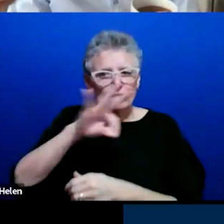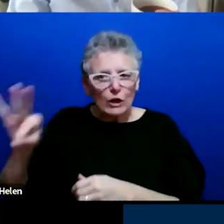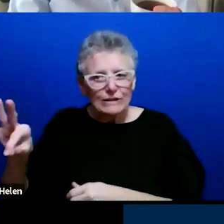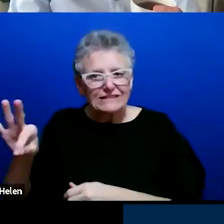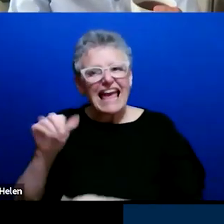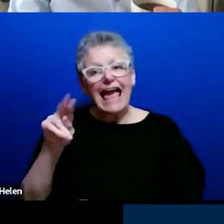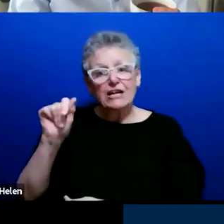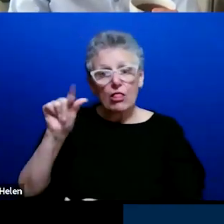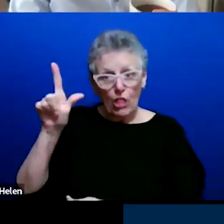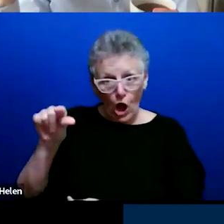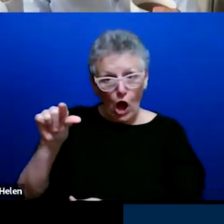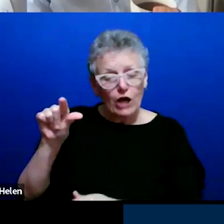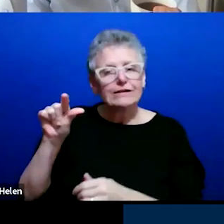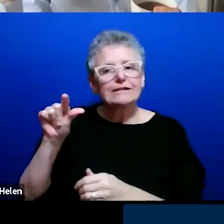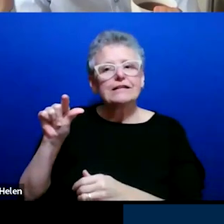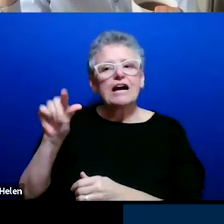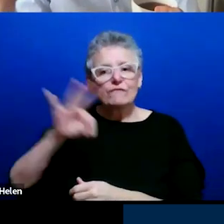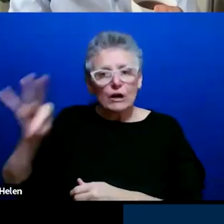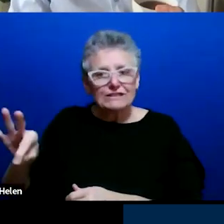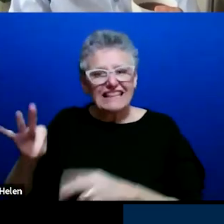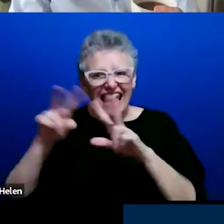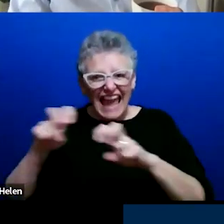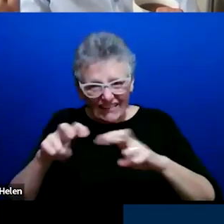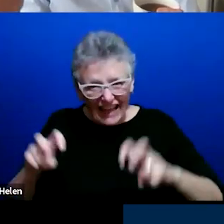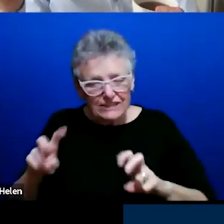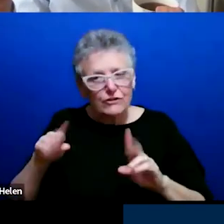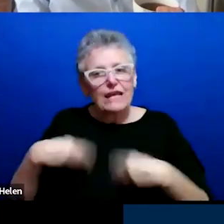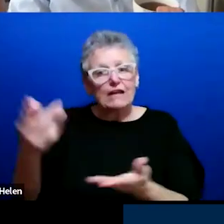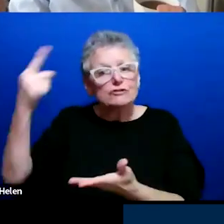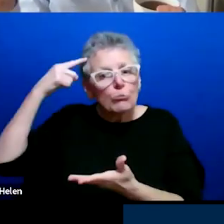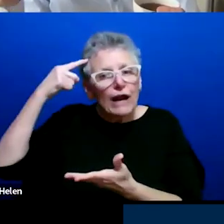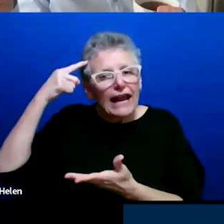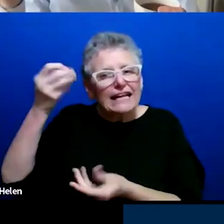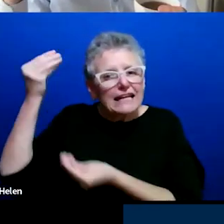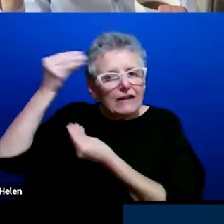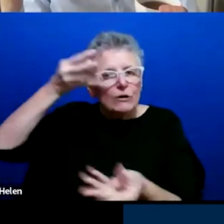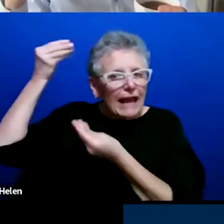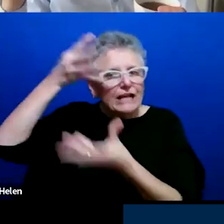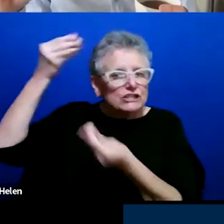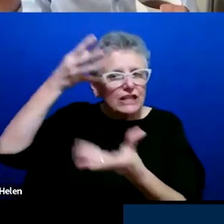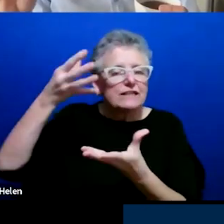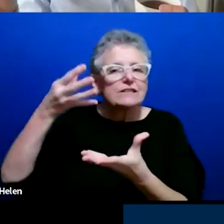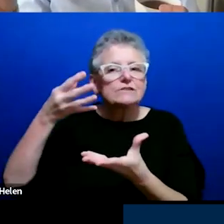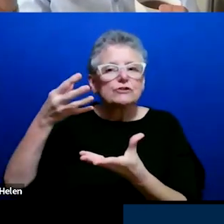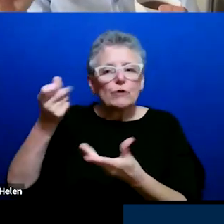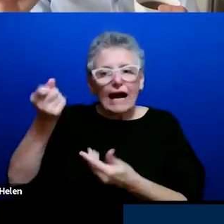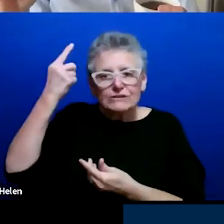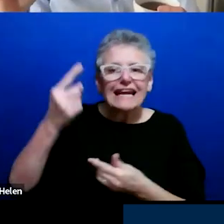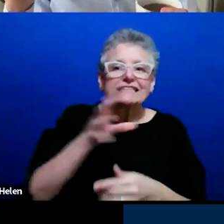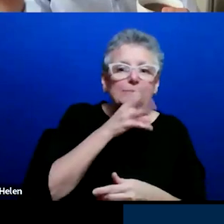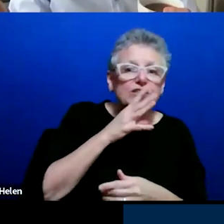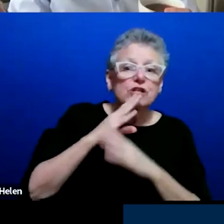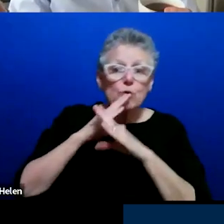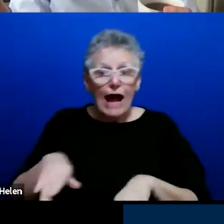analog frequency analyzer that provides robust information for the brain to perceive speech and quiet and noise. Those are two different functions.